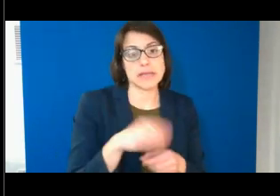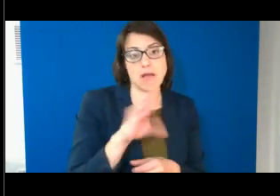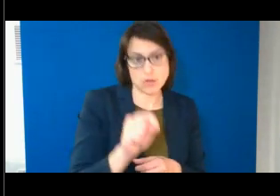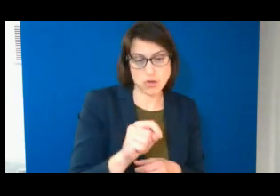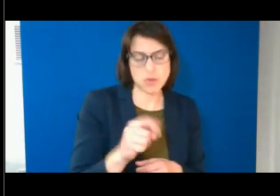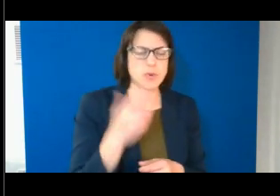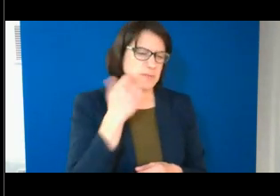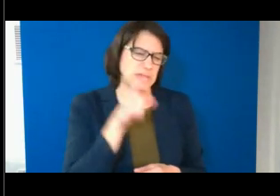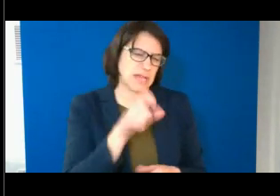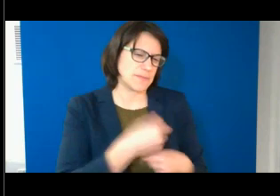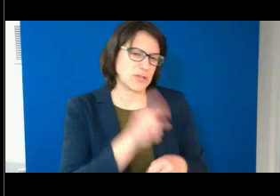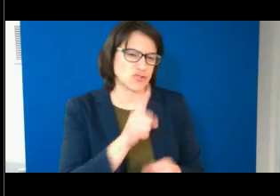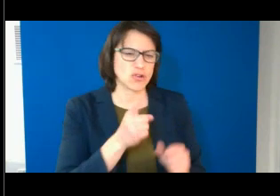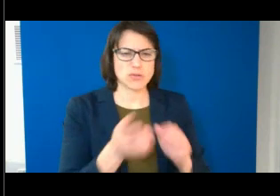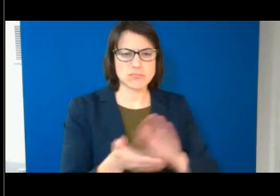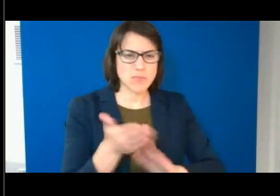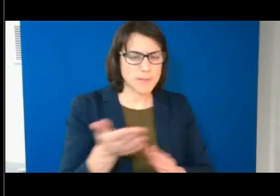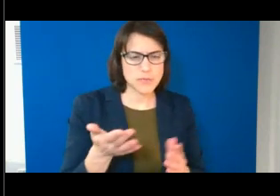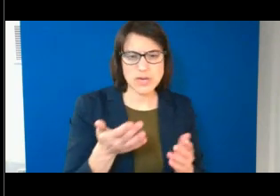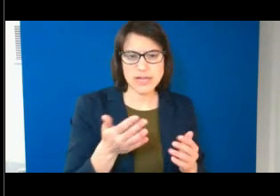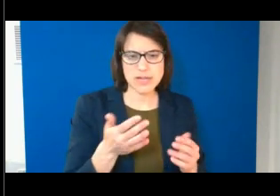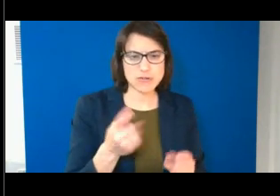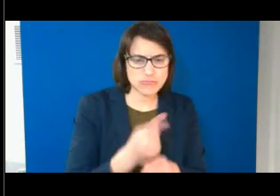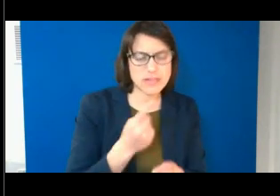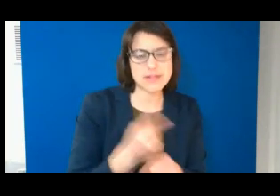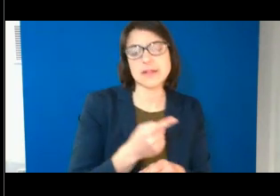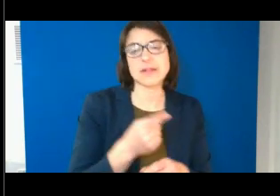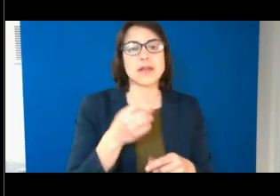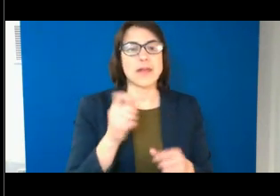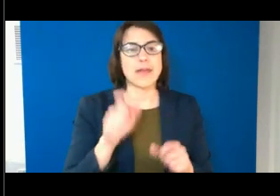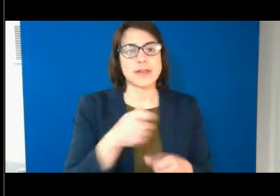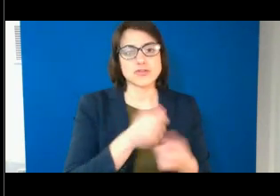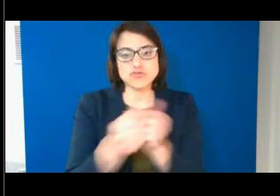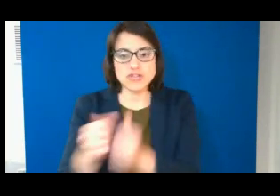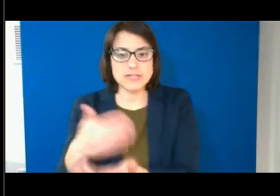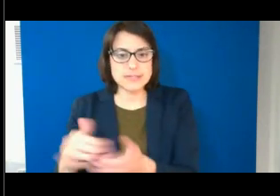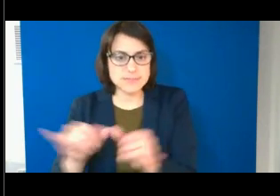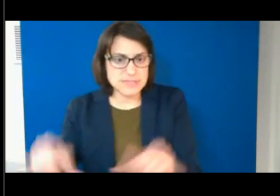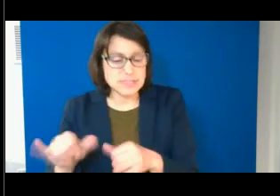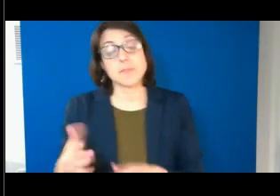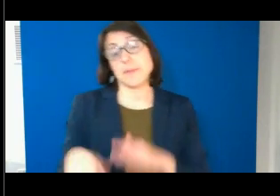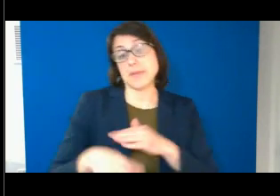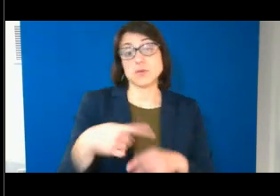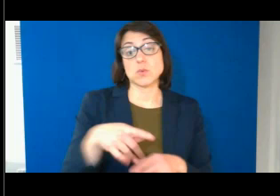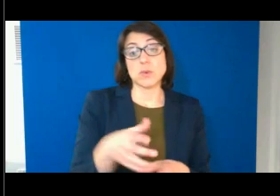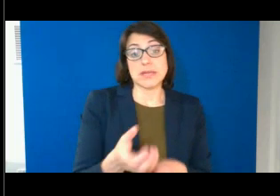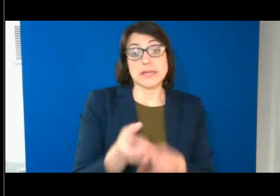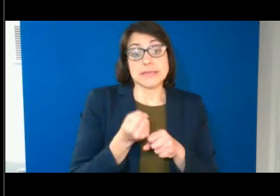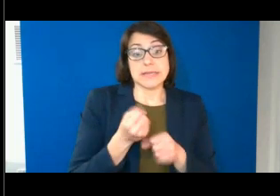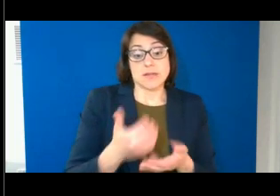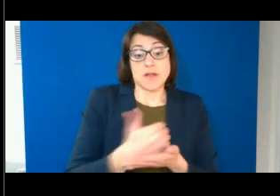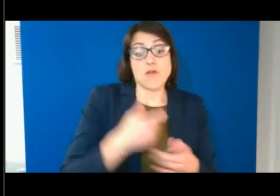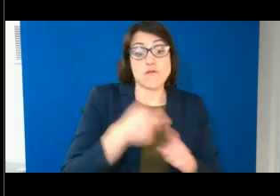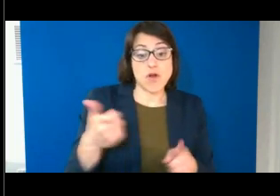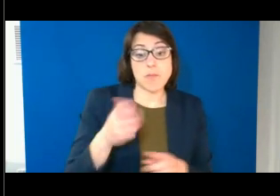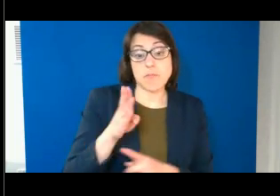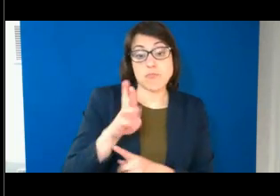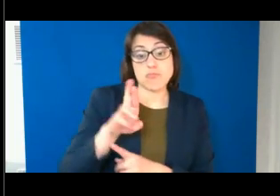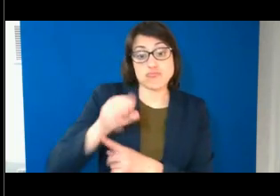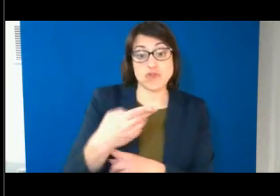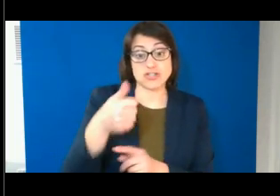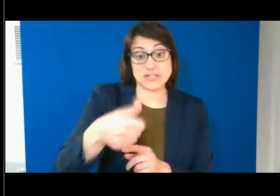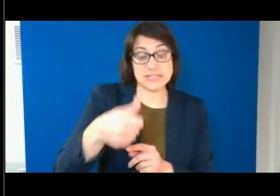of the systems design. But essentially, we take samples from the brushes themselves to determine how much microplastic they're collecting before and afterwards,